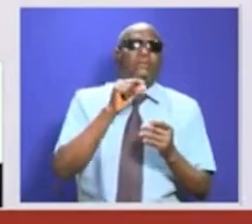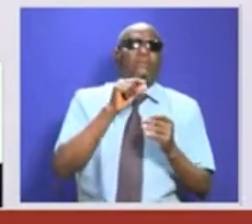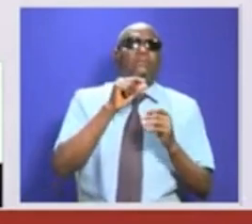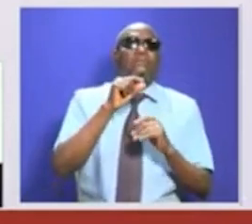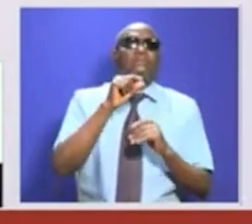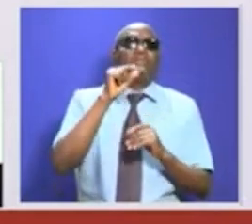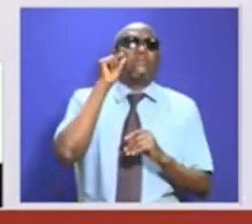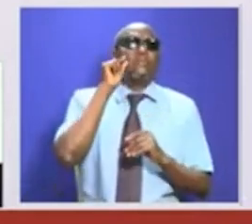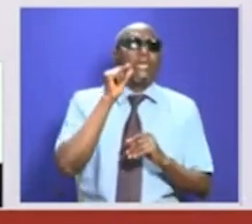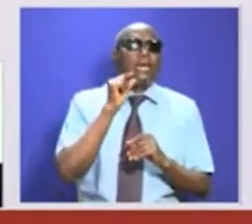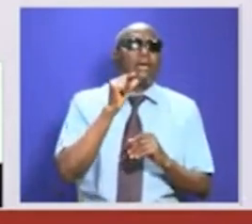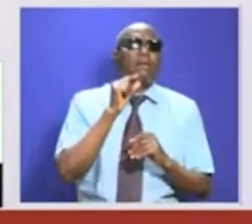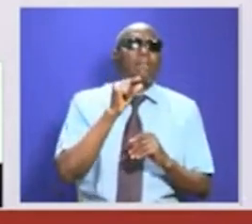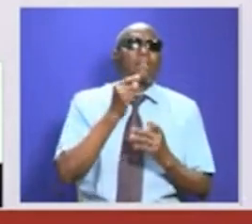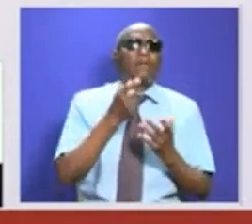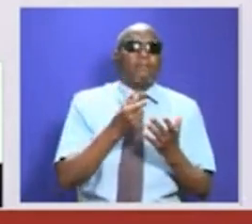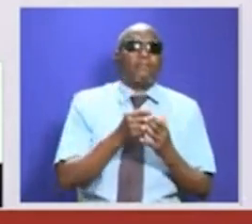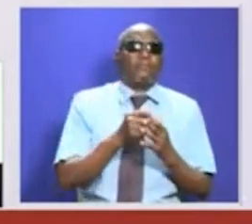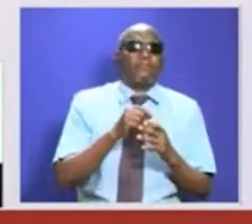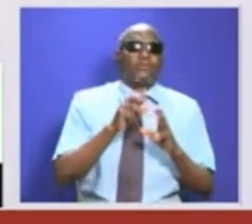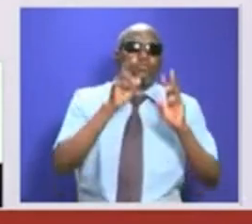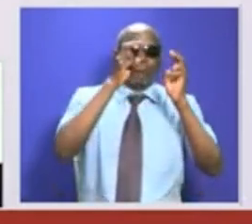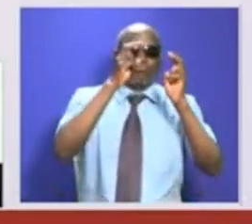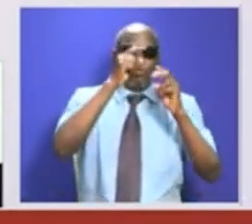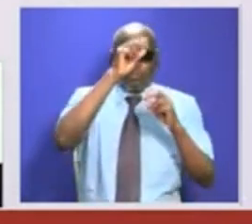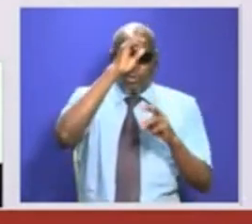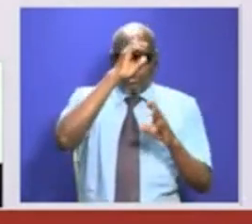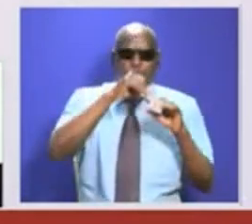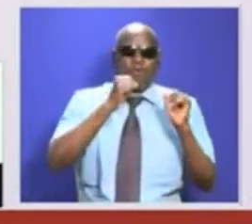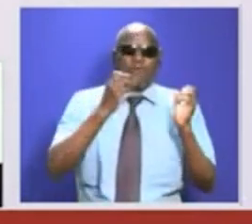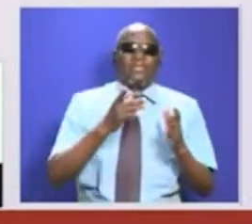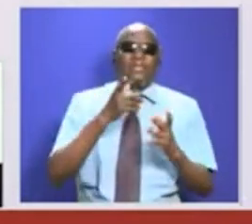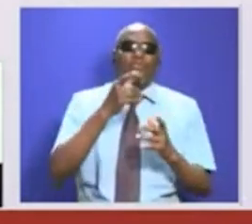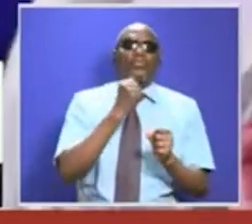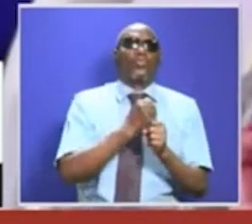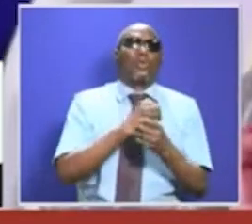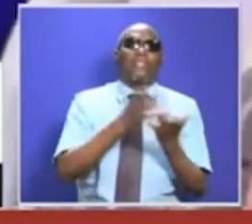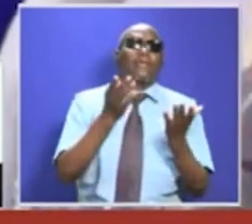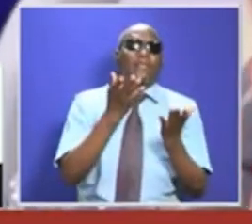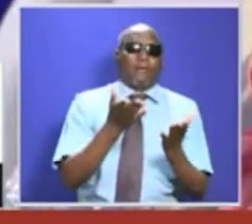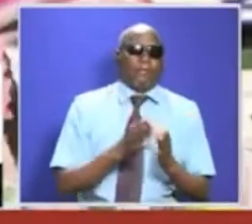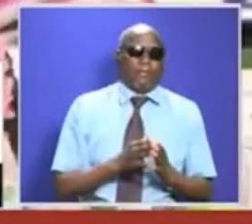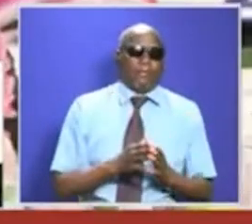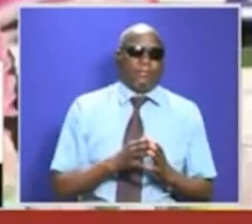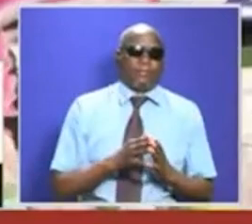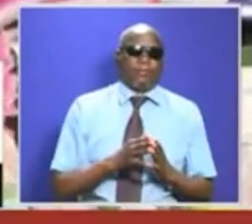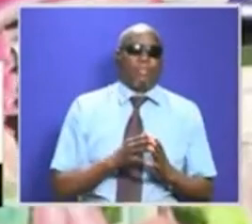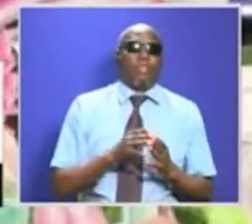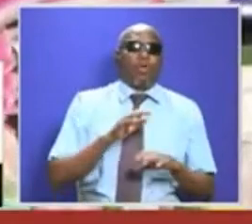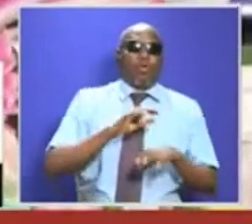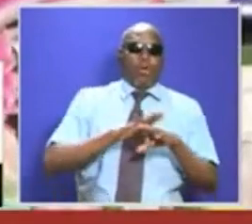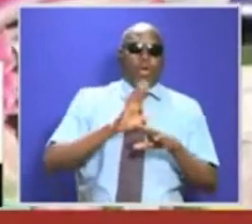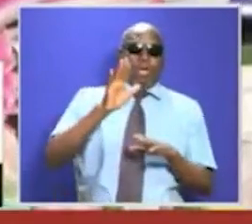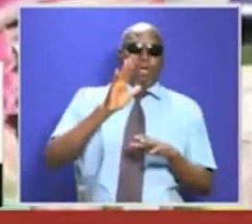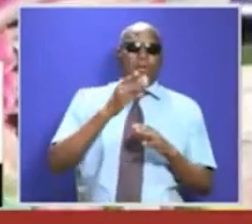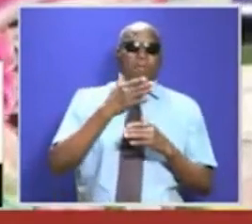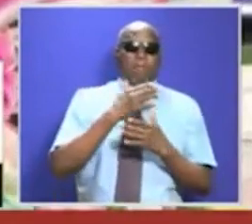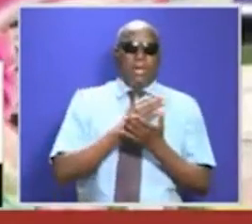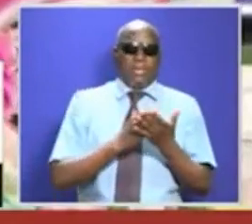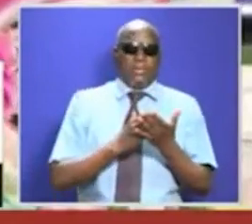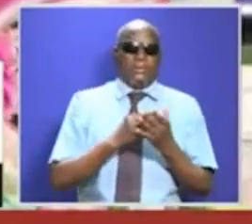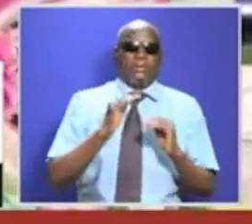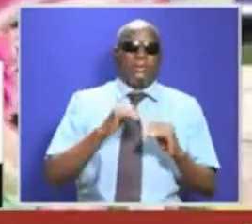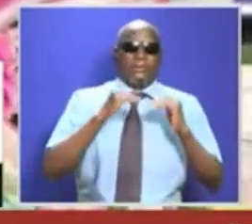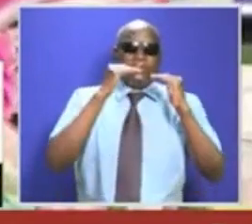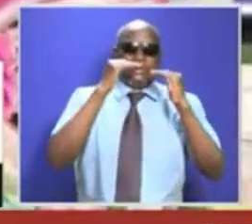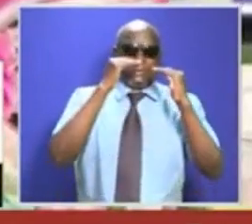police stations, you're doing nothing. So that must first change. It's the simplest thing. On her part, Senior Advisor to the President and Chair of